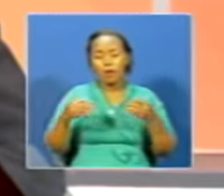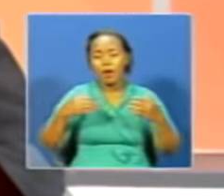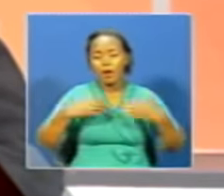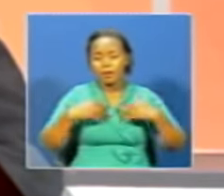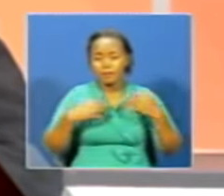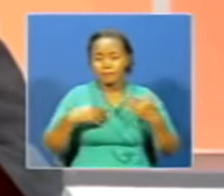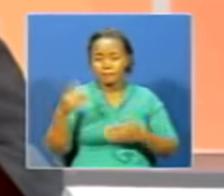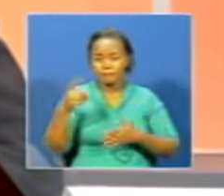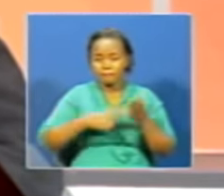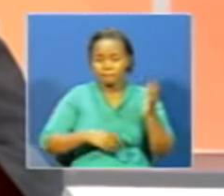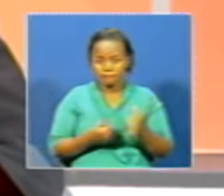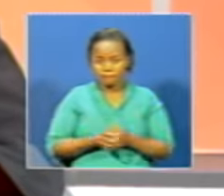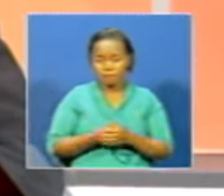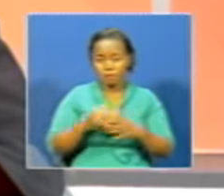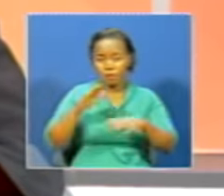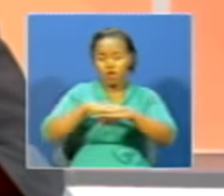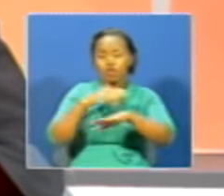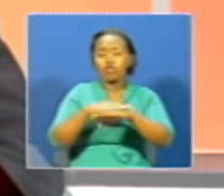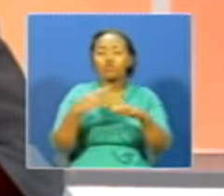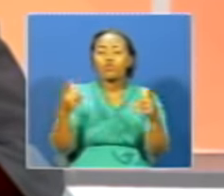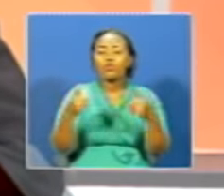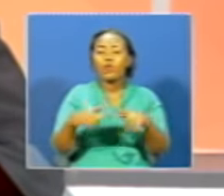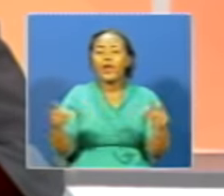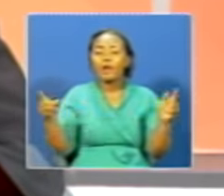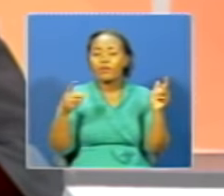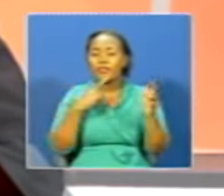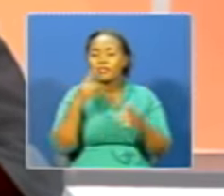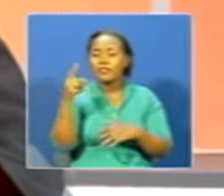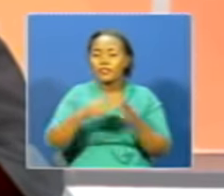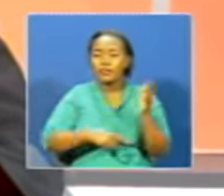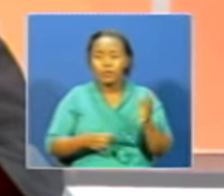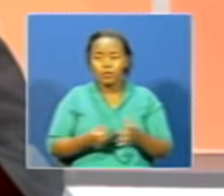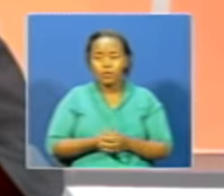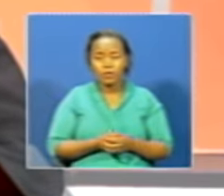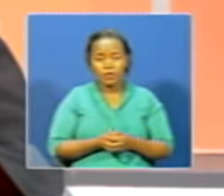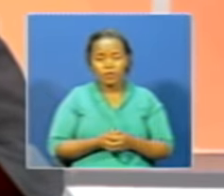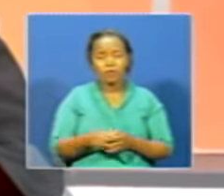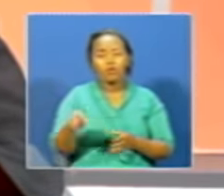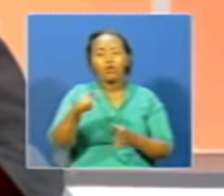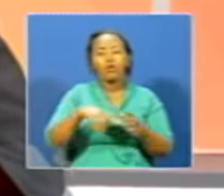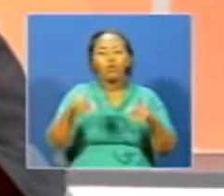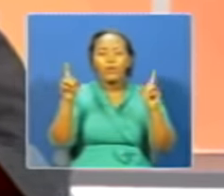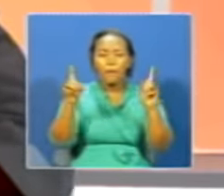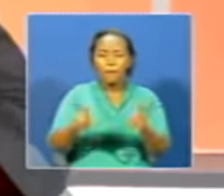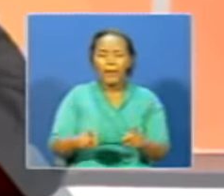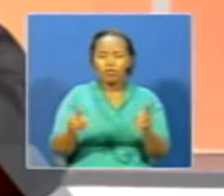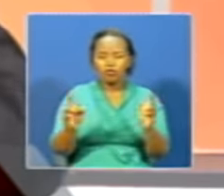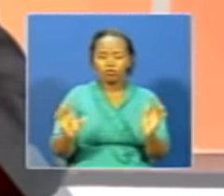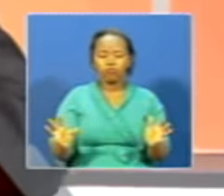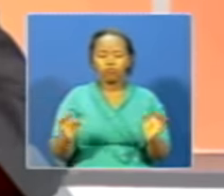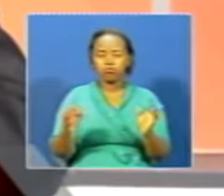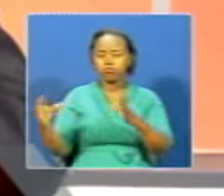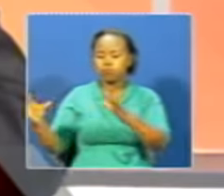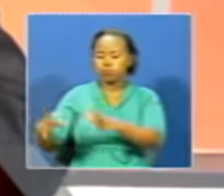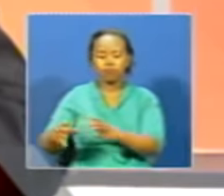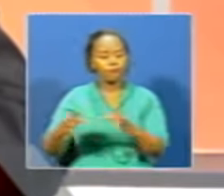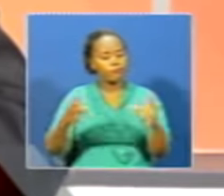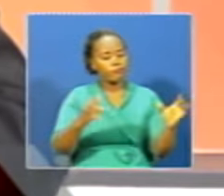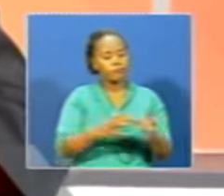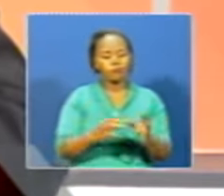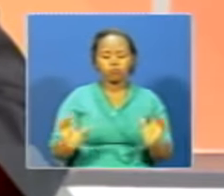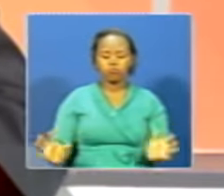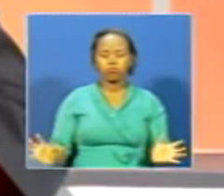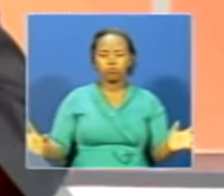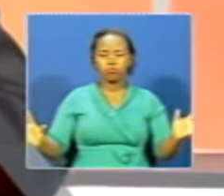in the Kikuyu language. Mm-hmm. They call it Venga Tuarie. Mm-hmm. Meaning? Basically, this is a